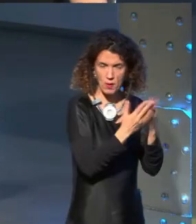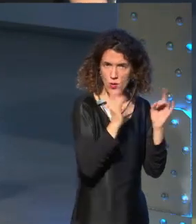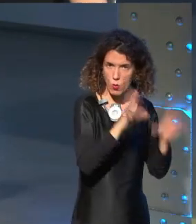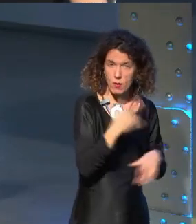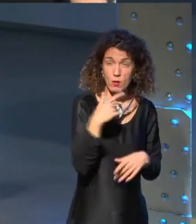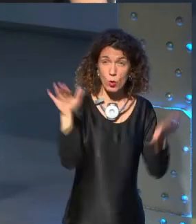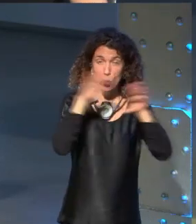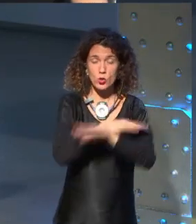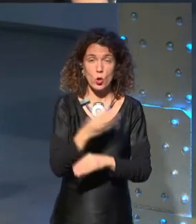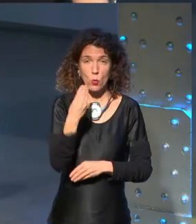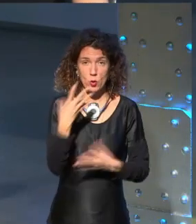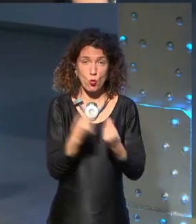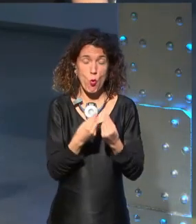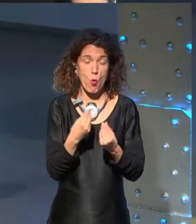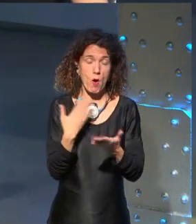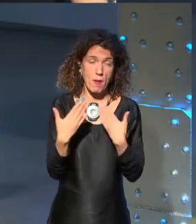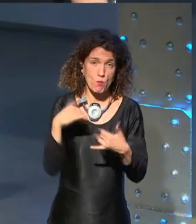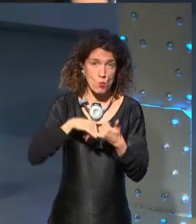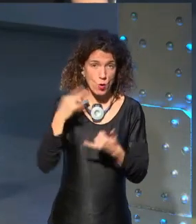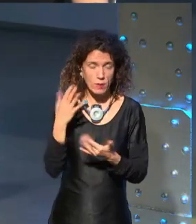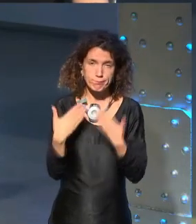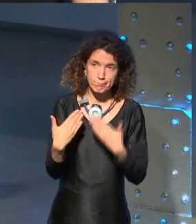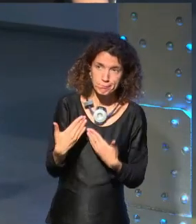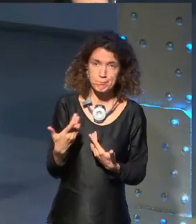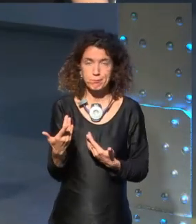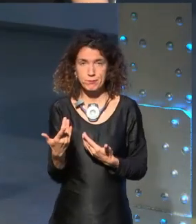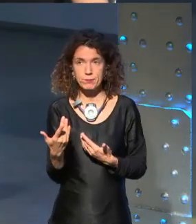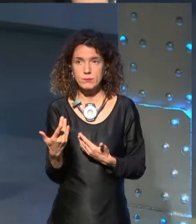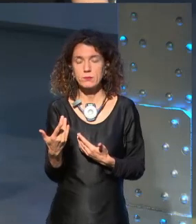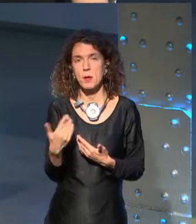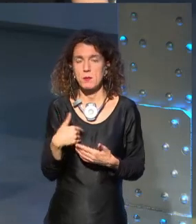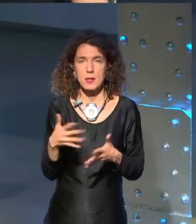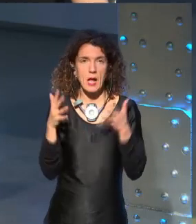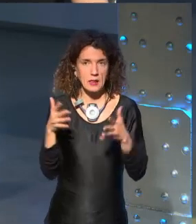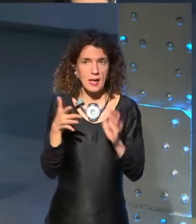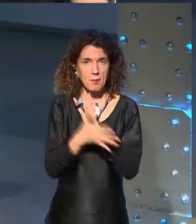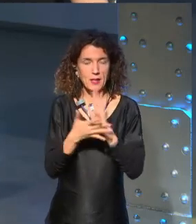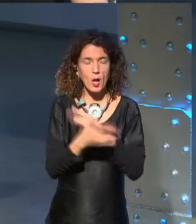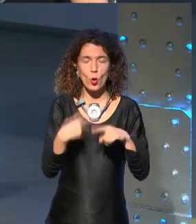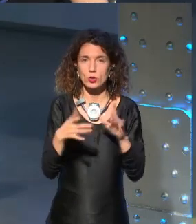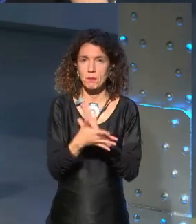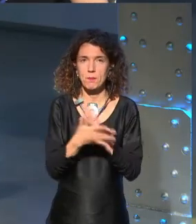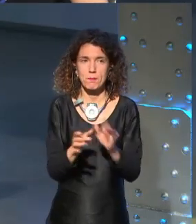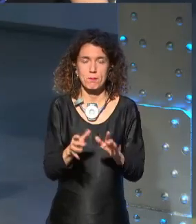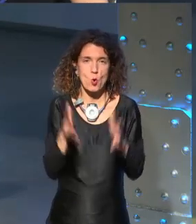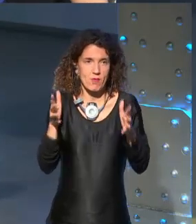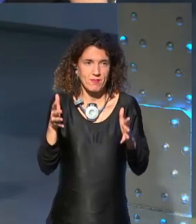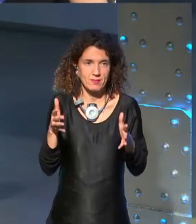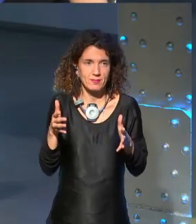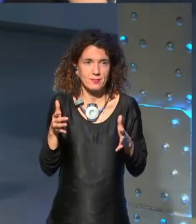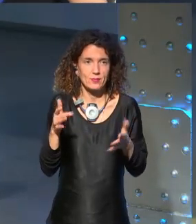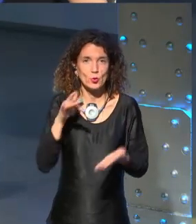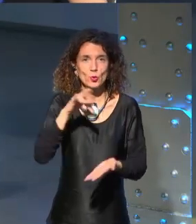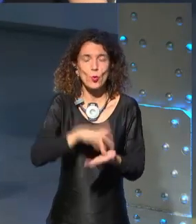was talking to my wife, and I love explaining things, you see. So I was explaining in